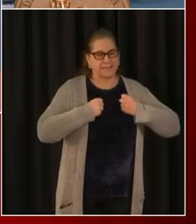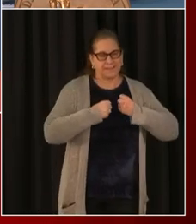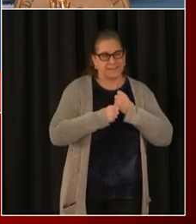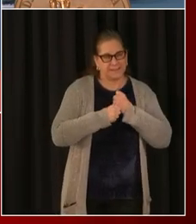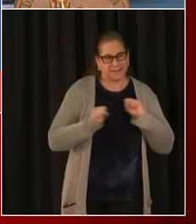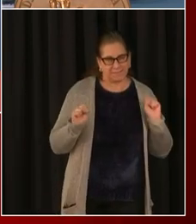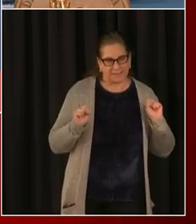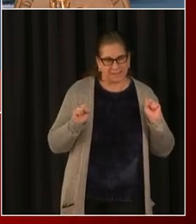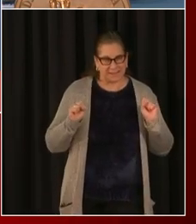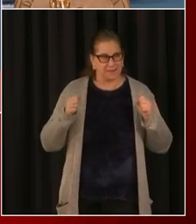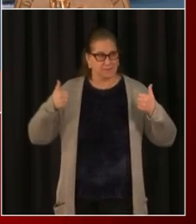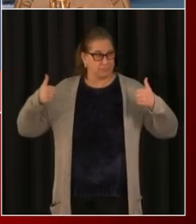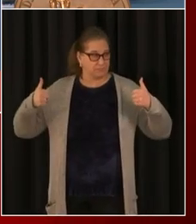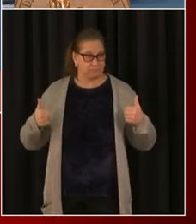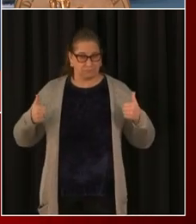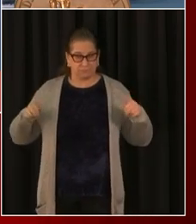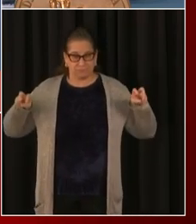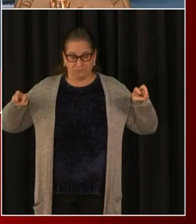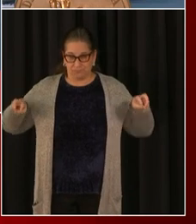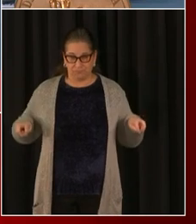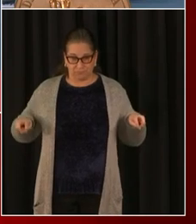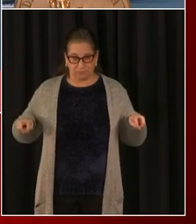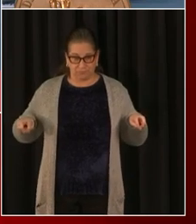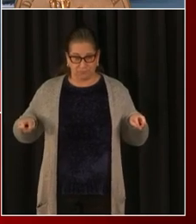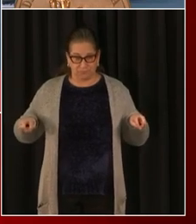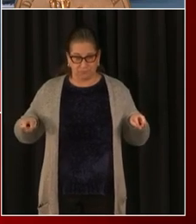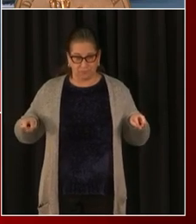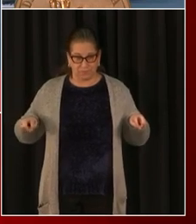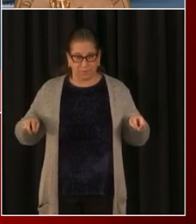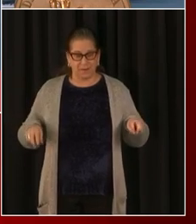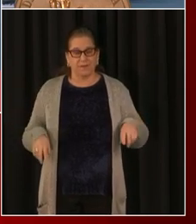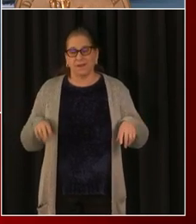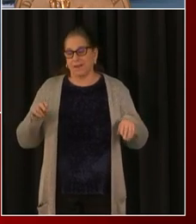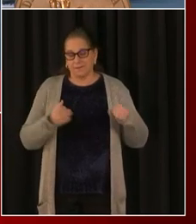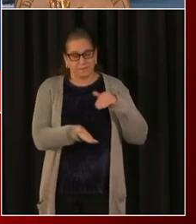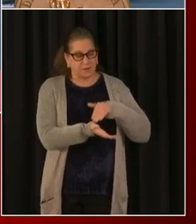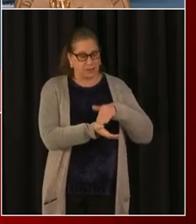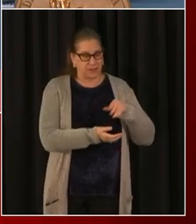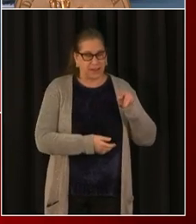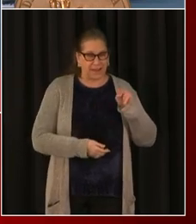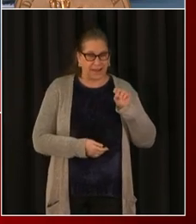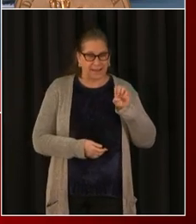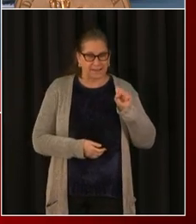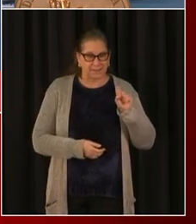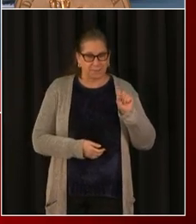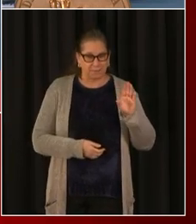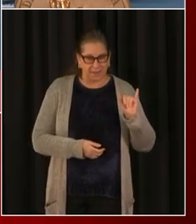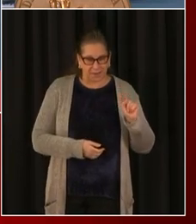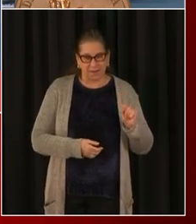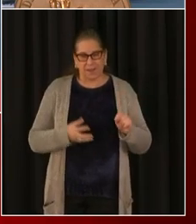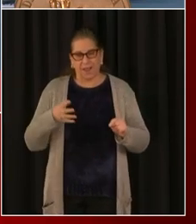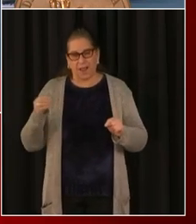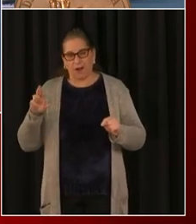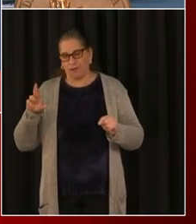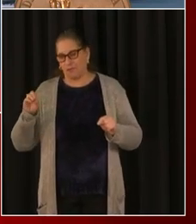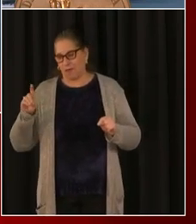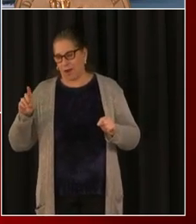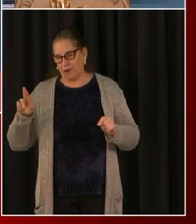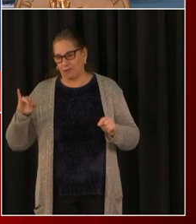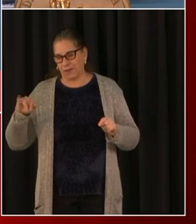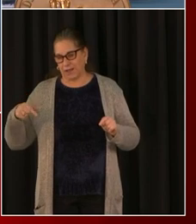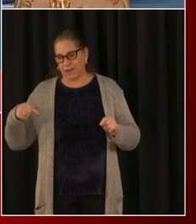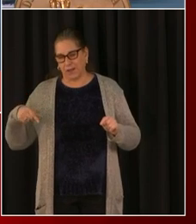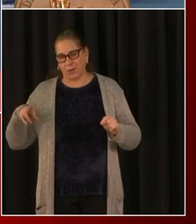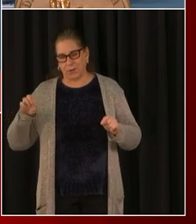LaQuandra Nesbitt, Dr. Chris Rodriguez, and Chief Conti. We will begin today with a public safety